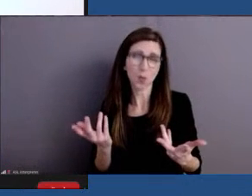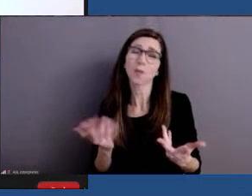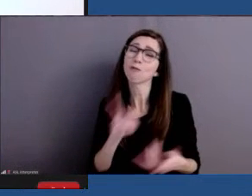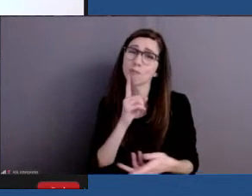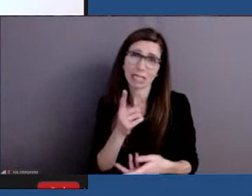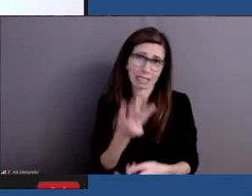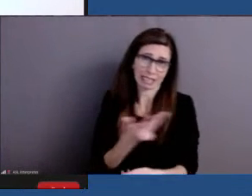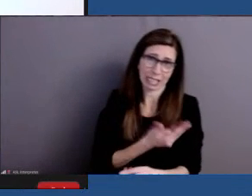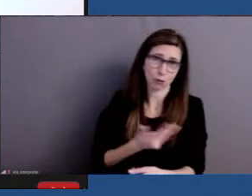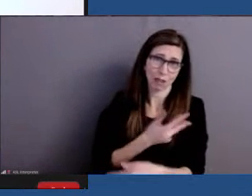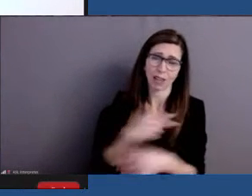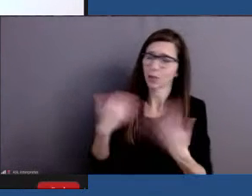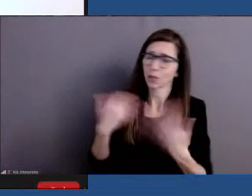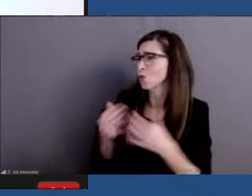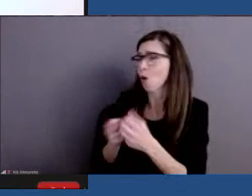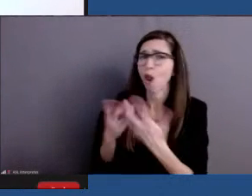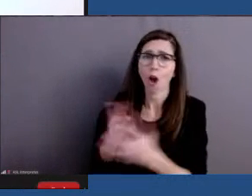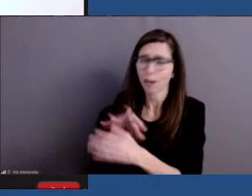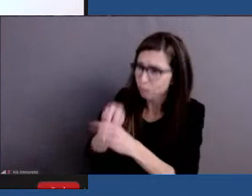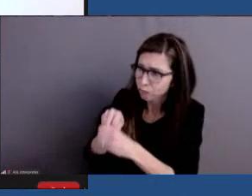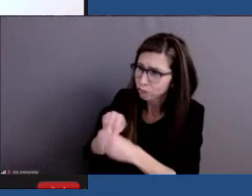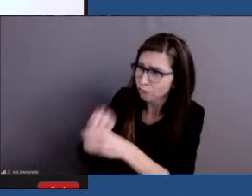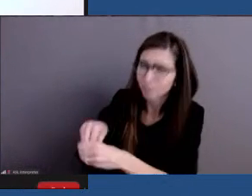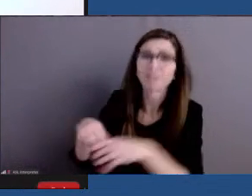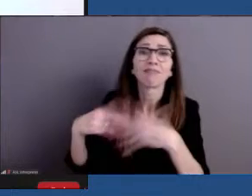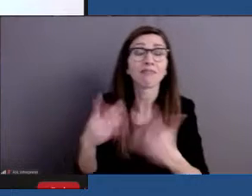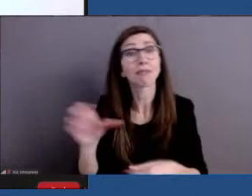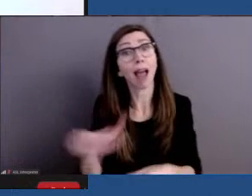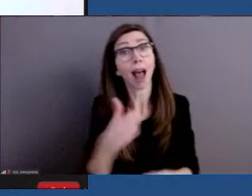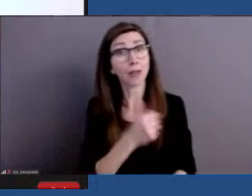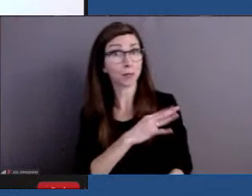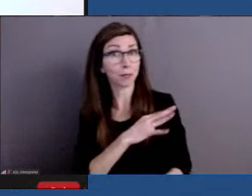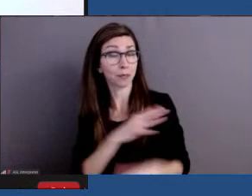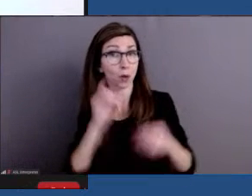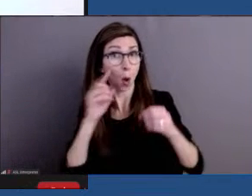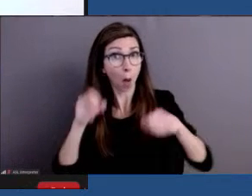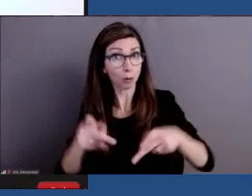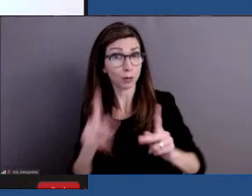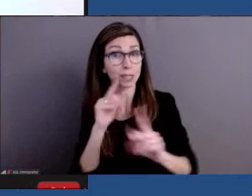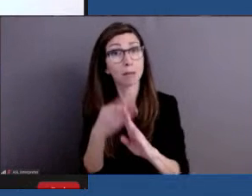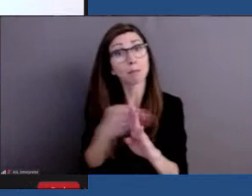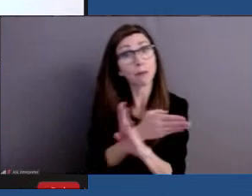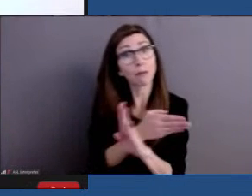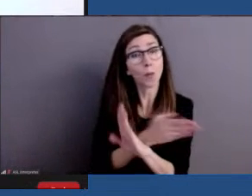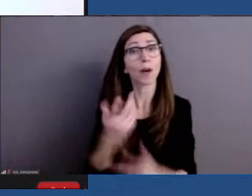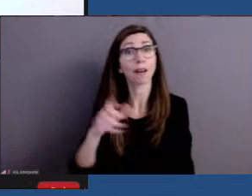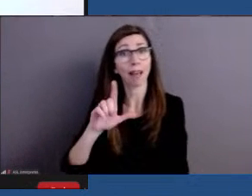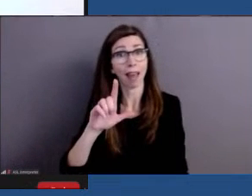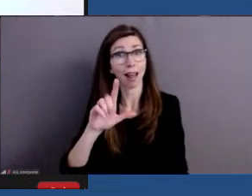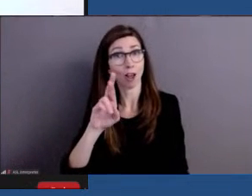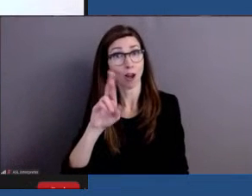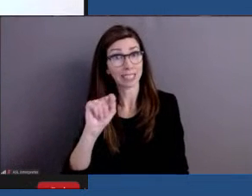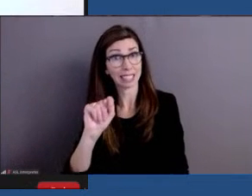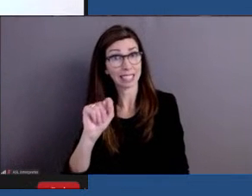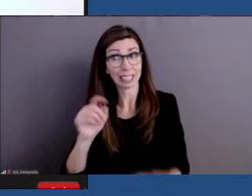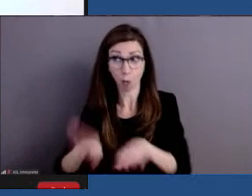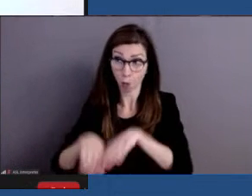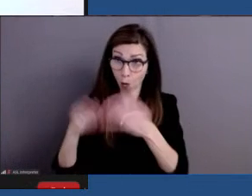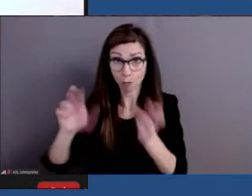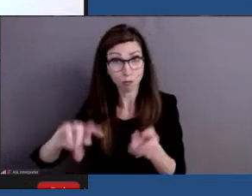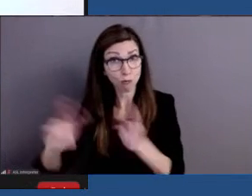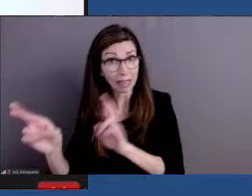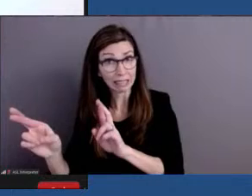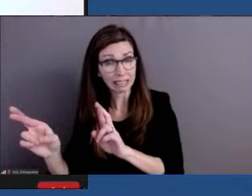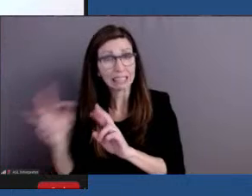things. Another opportunity I had was before the LRT opened. I, along with other stakeholders, had